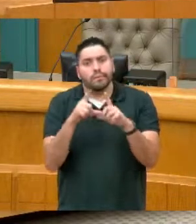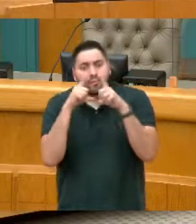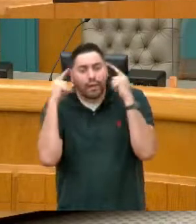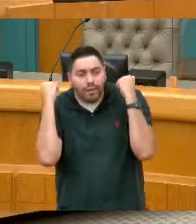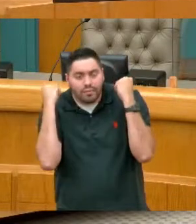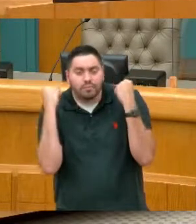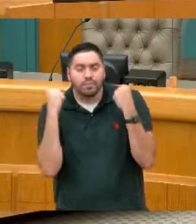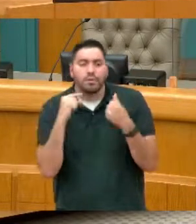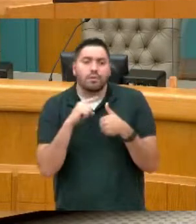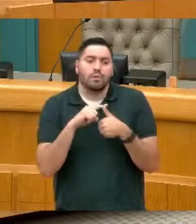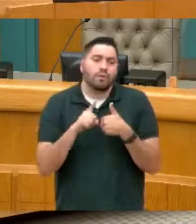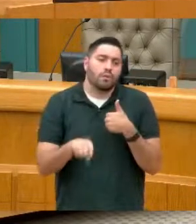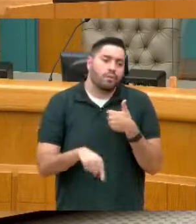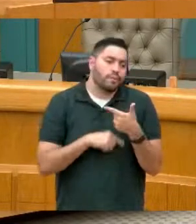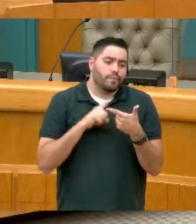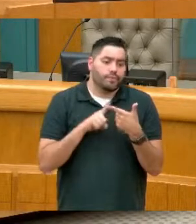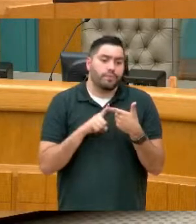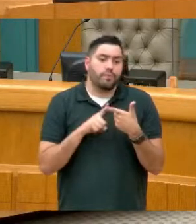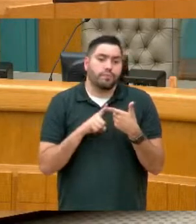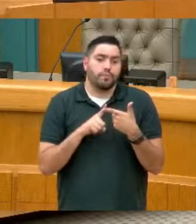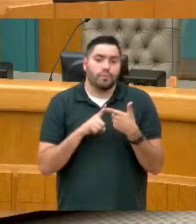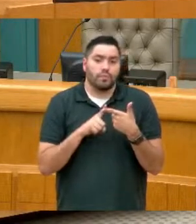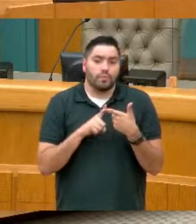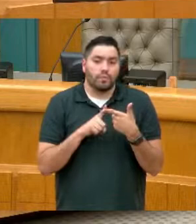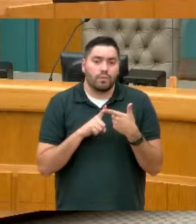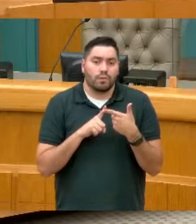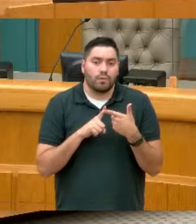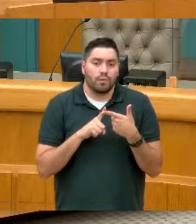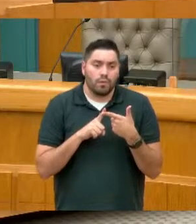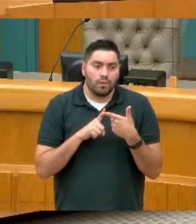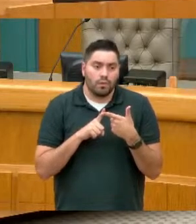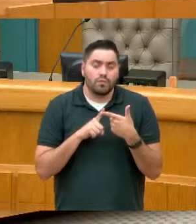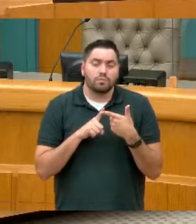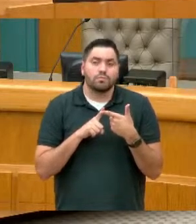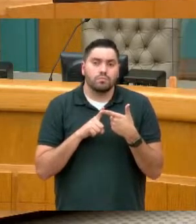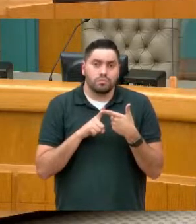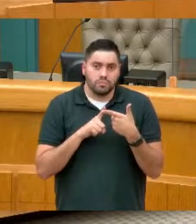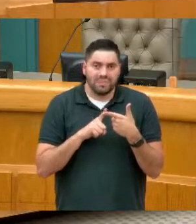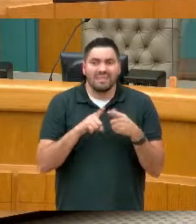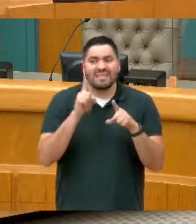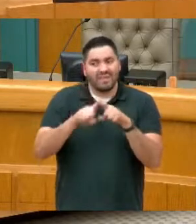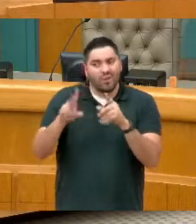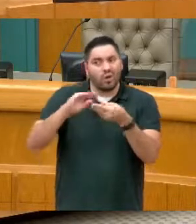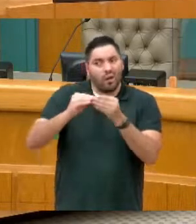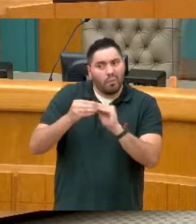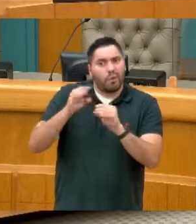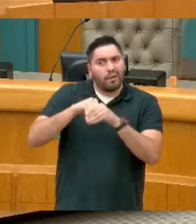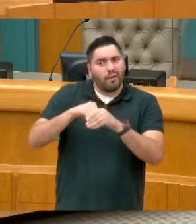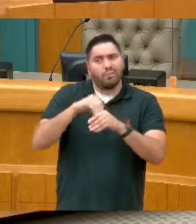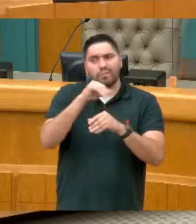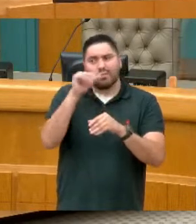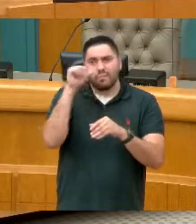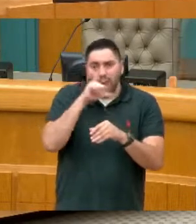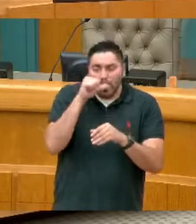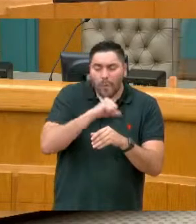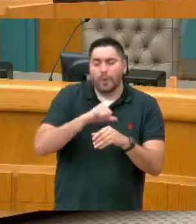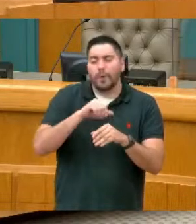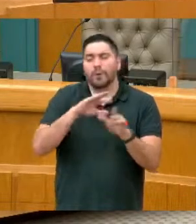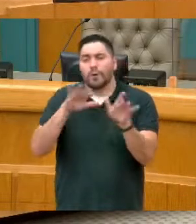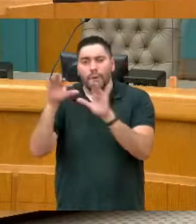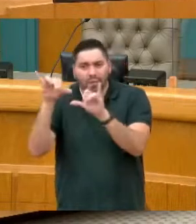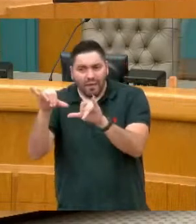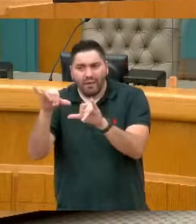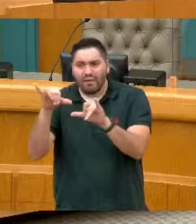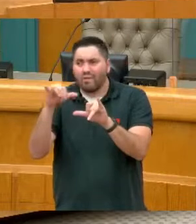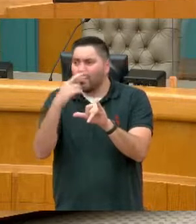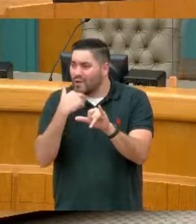money, I think it would be significant if you would do that, in that because the bars are opening and others, the